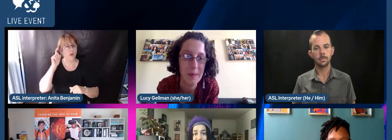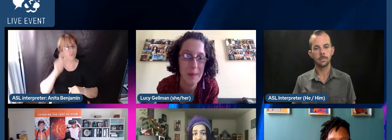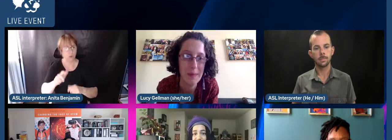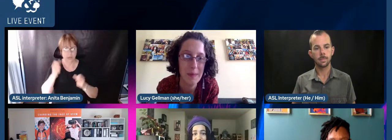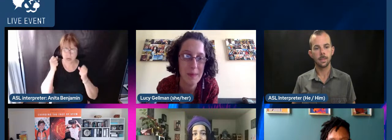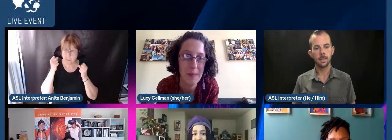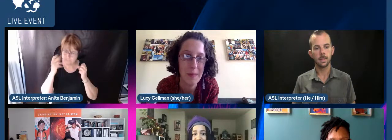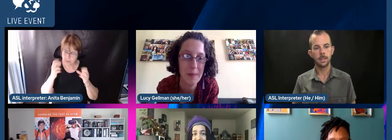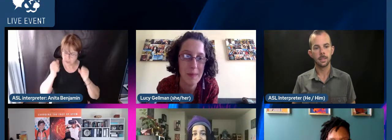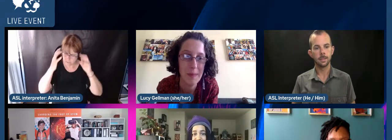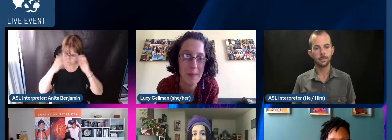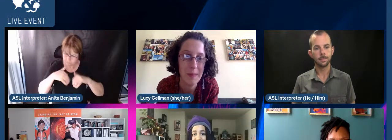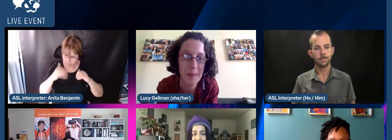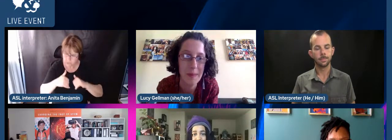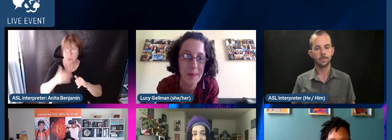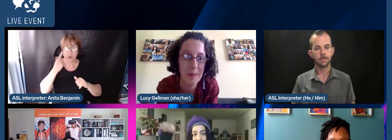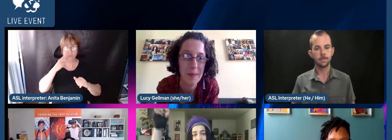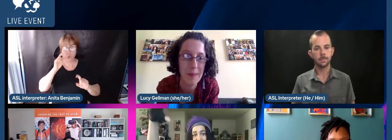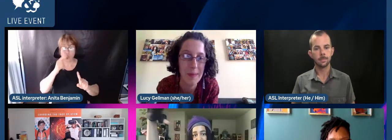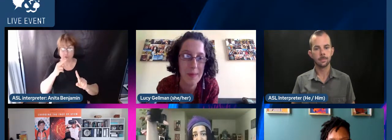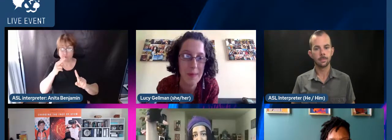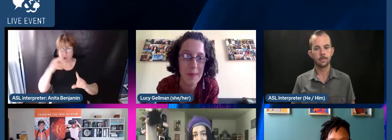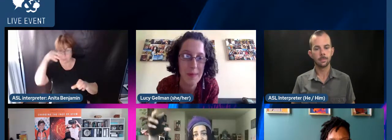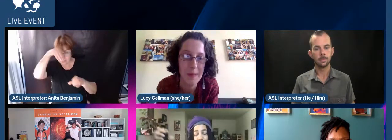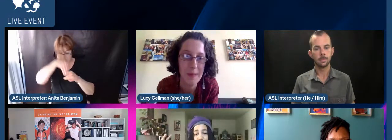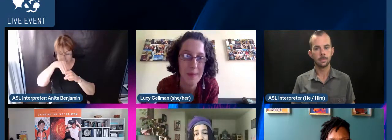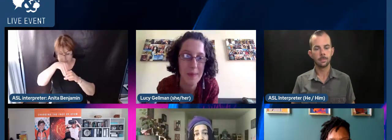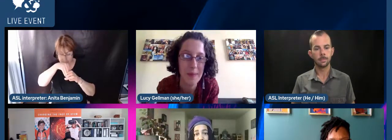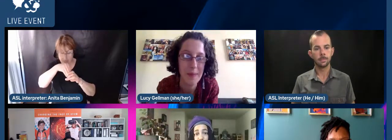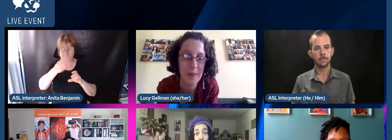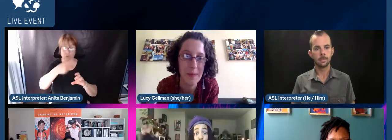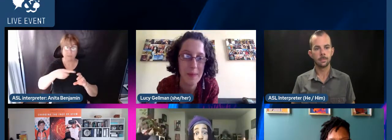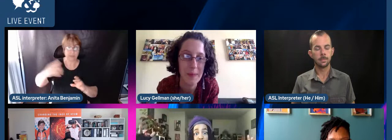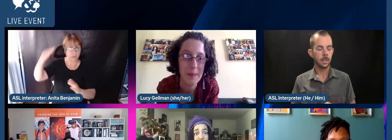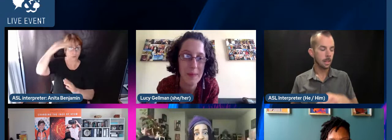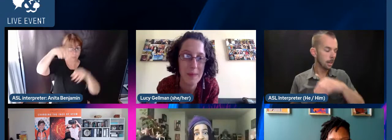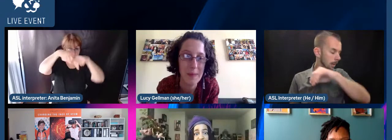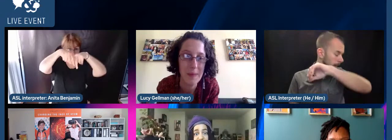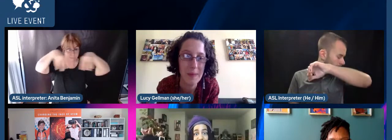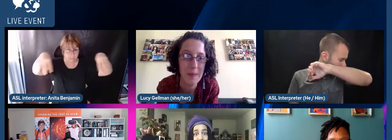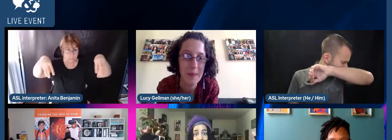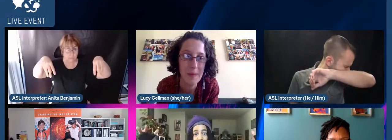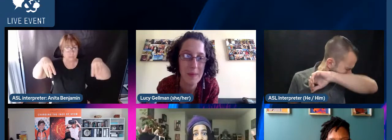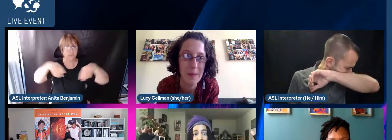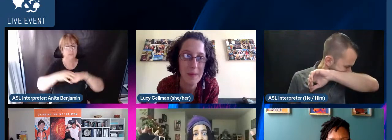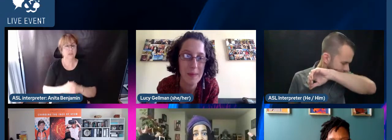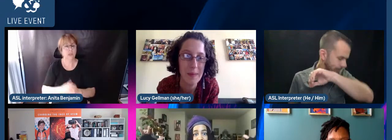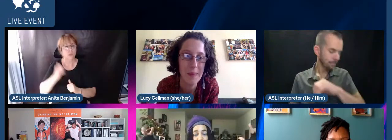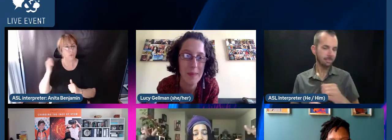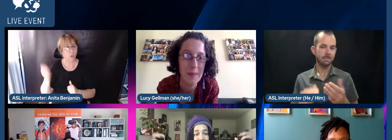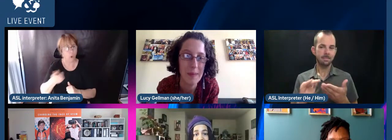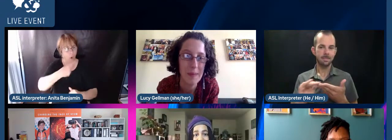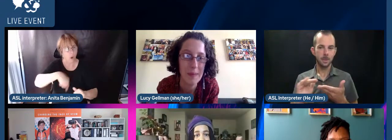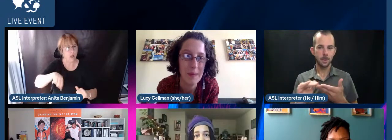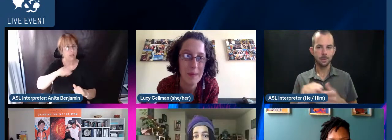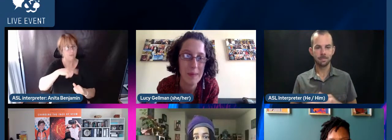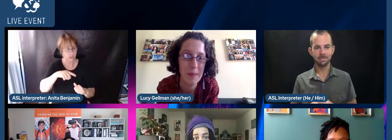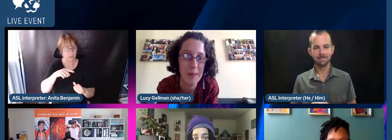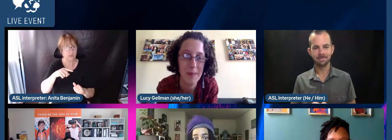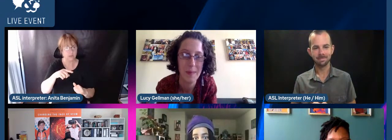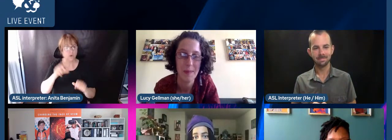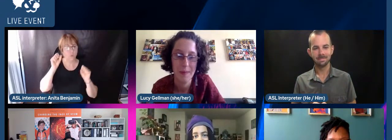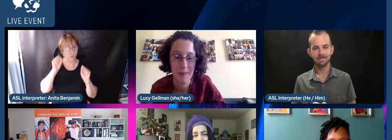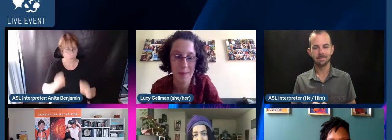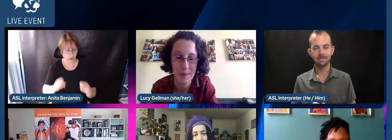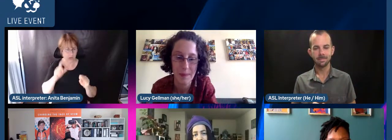the things that weaken them from the inside, that weaken them from the top, and also all of us weakening them